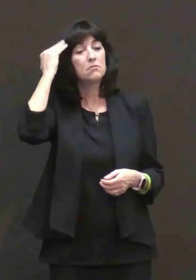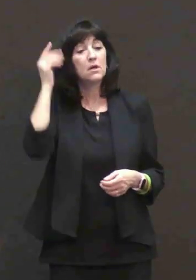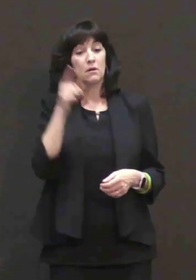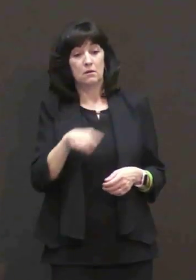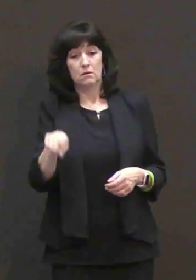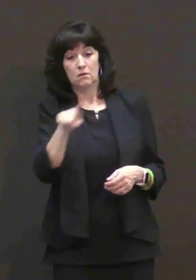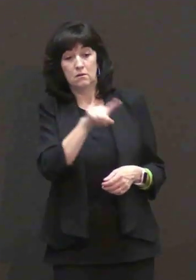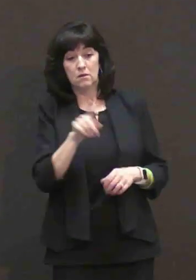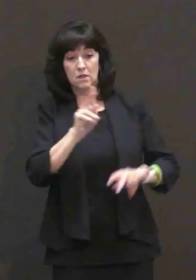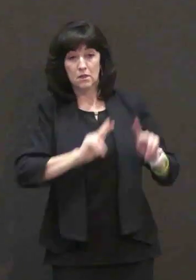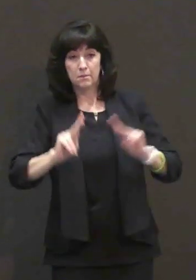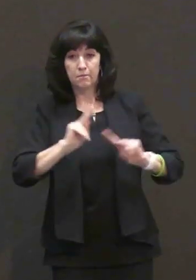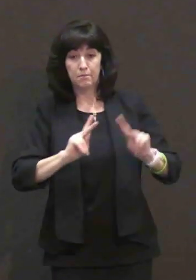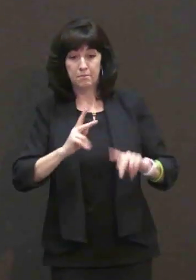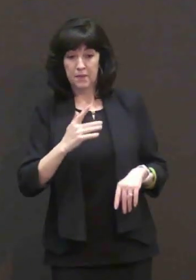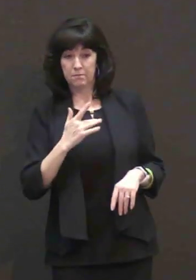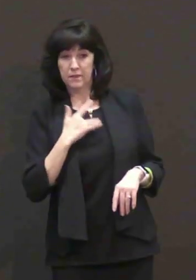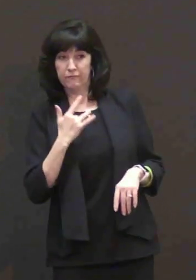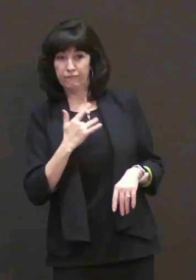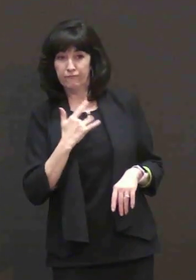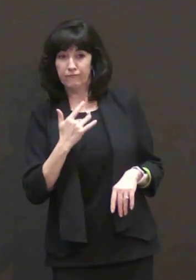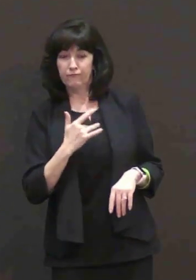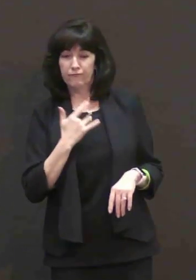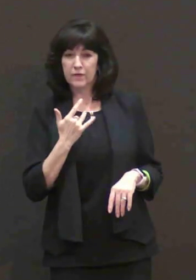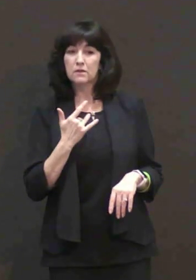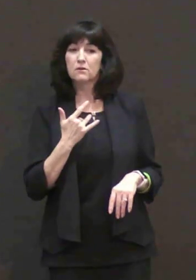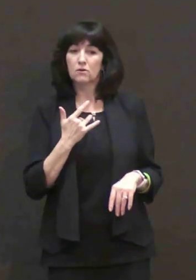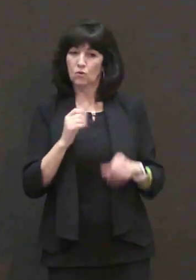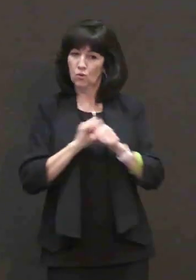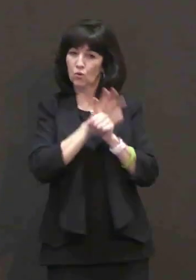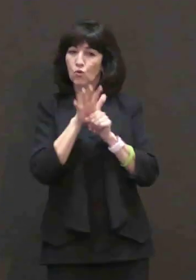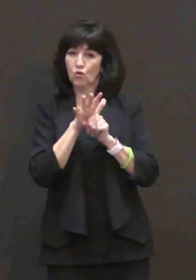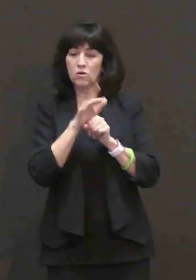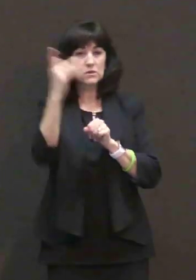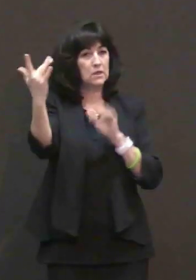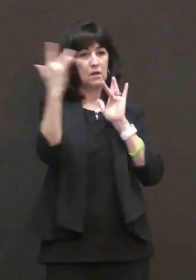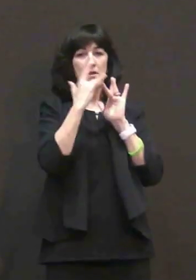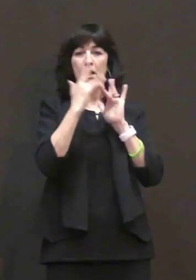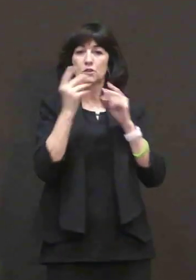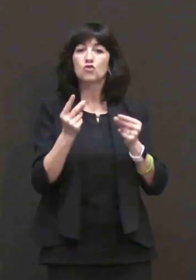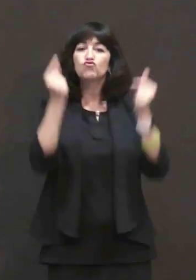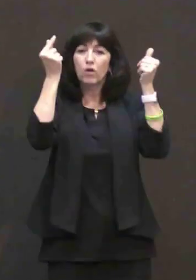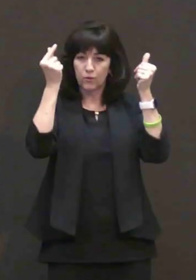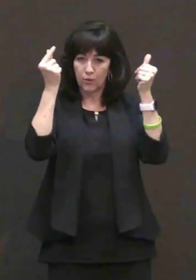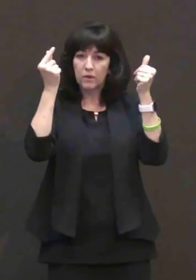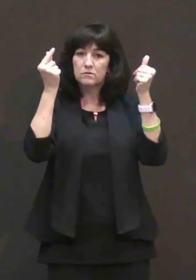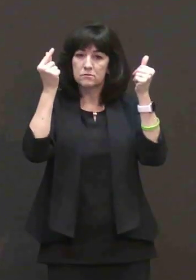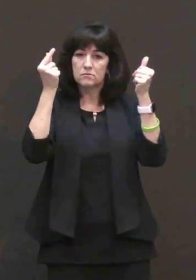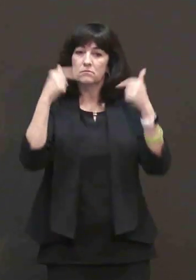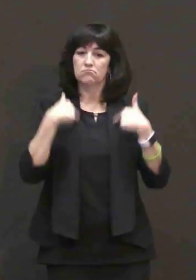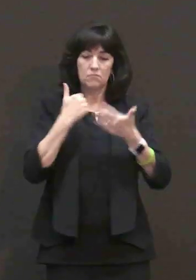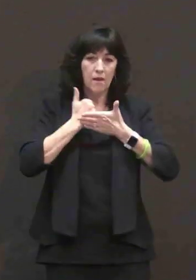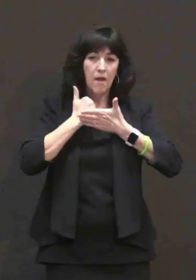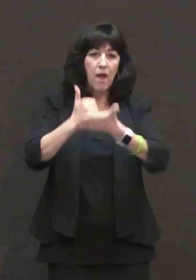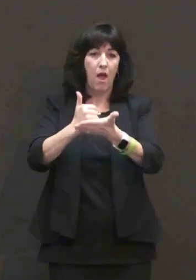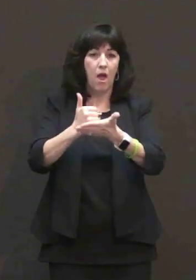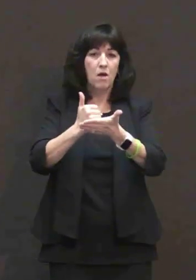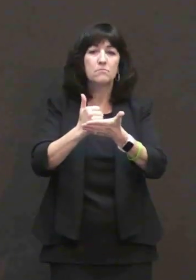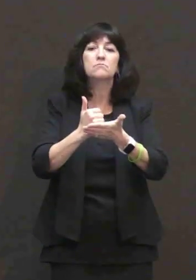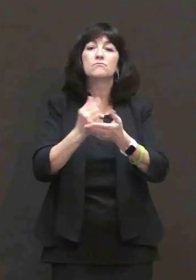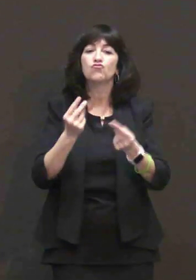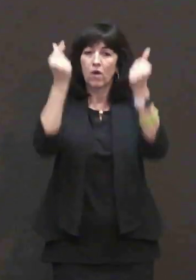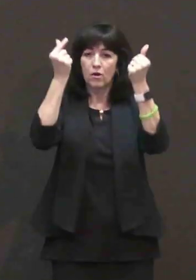who have any symptoms of coronavirus, that they contact us immediately so we can help them get expedited